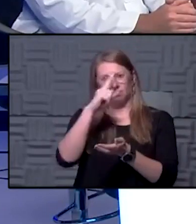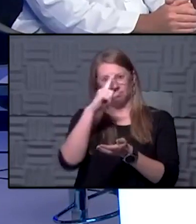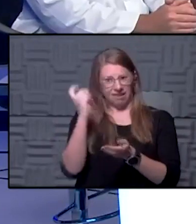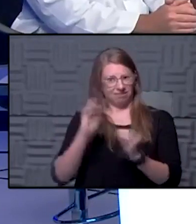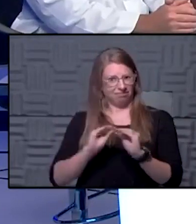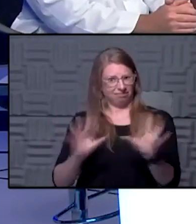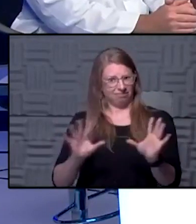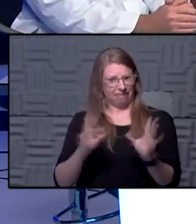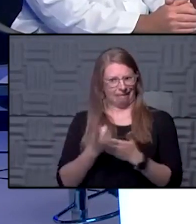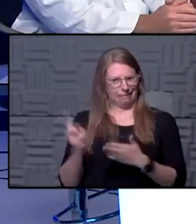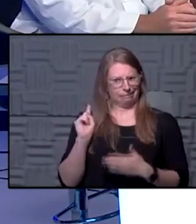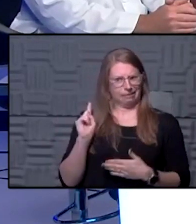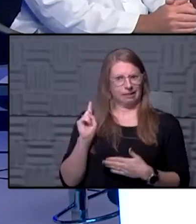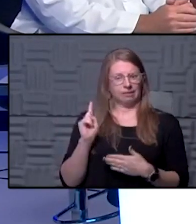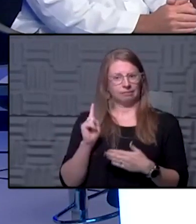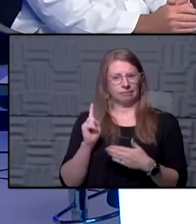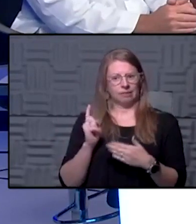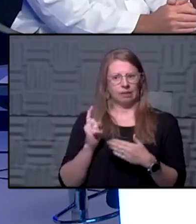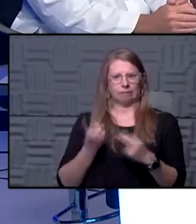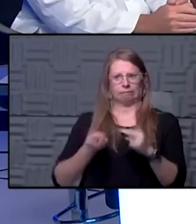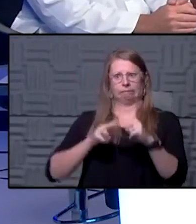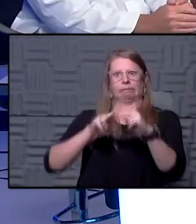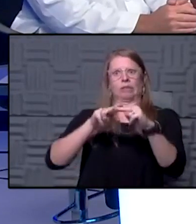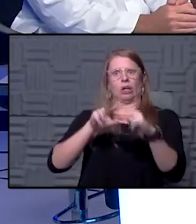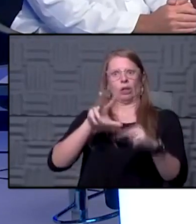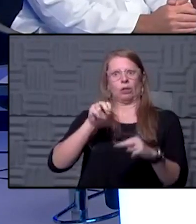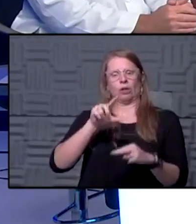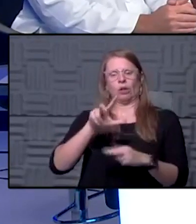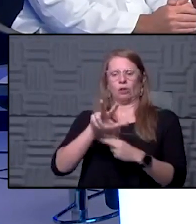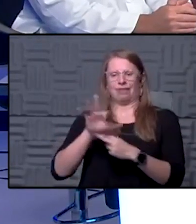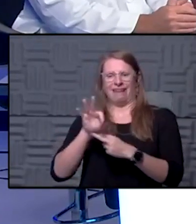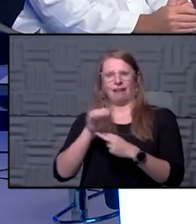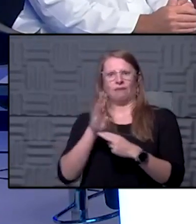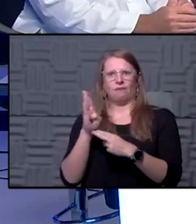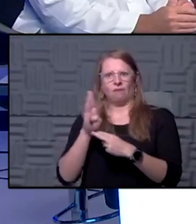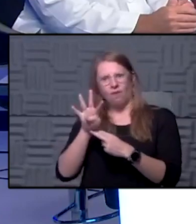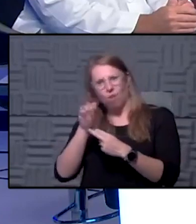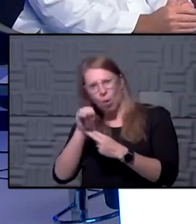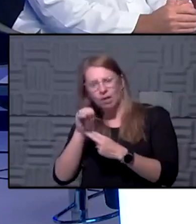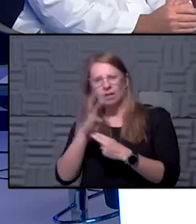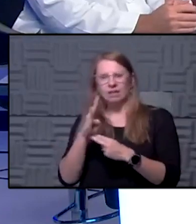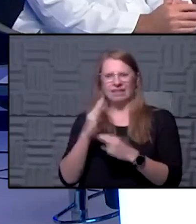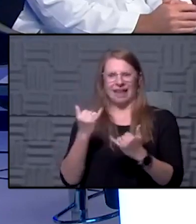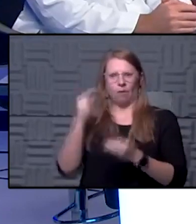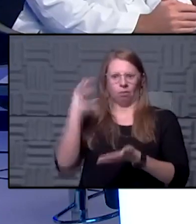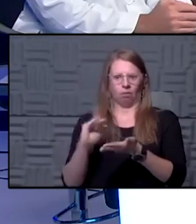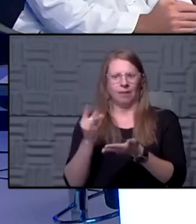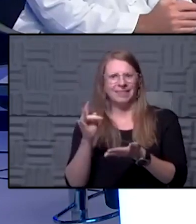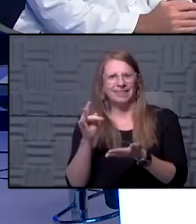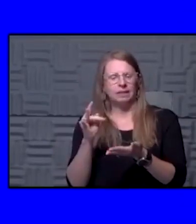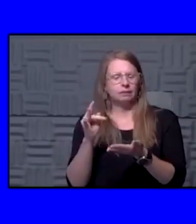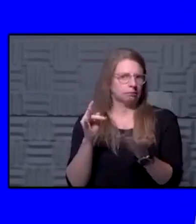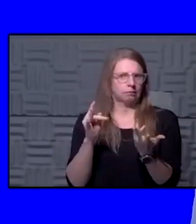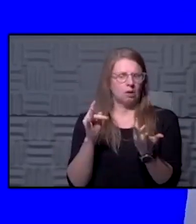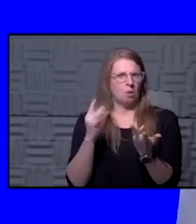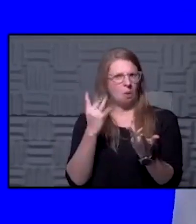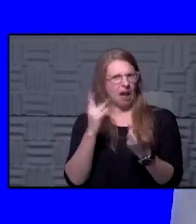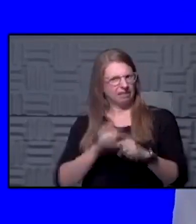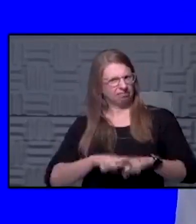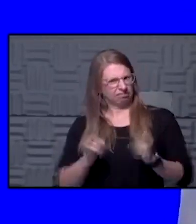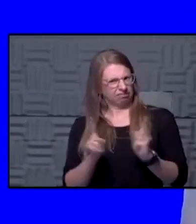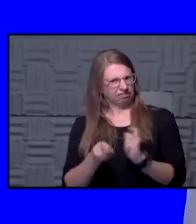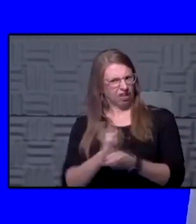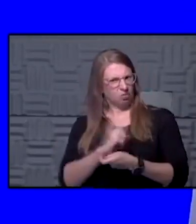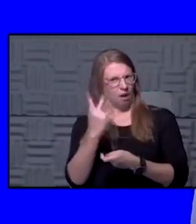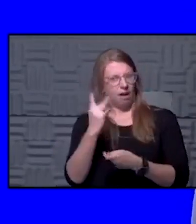better than, last week we got up to 39 or 40, and now we're down at 18. What do you think is making that difference? Yeah, I have